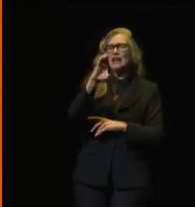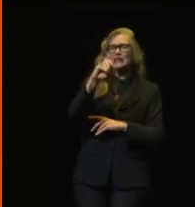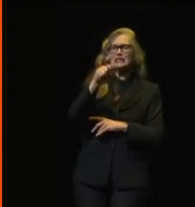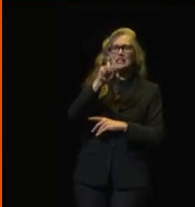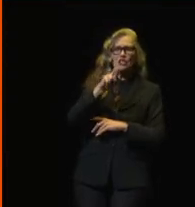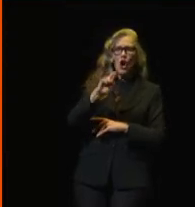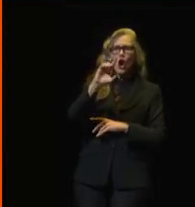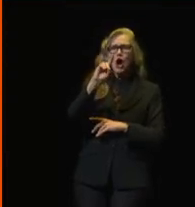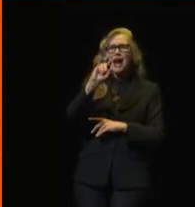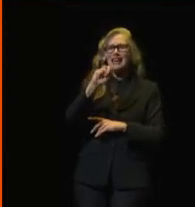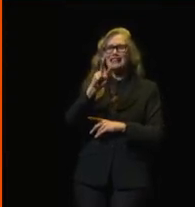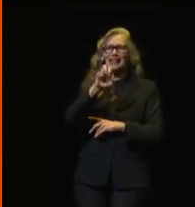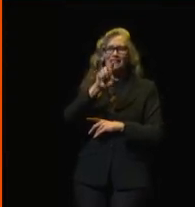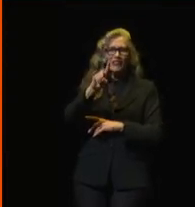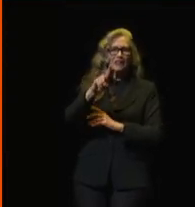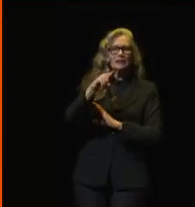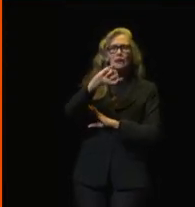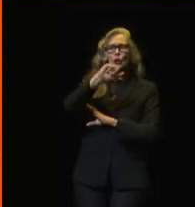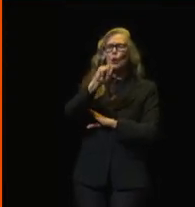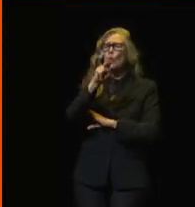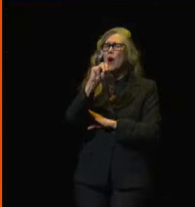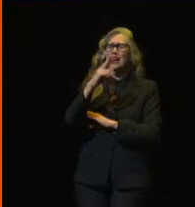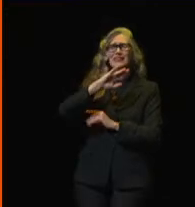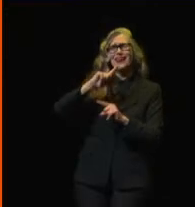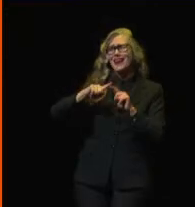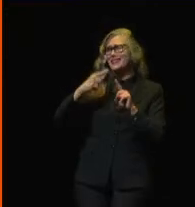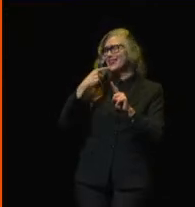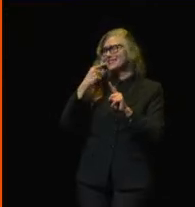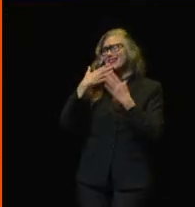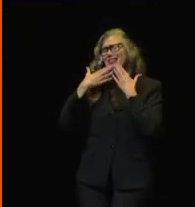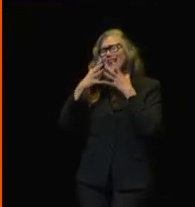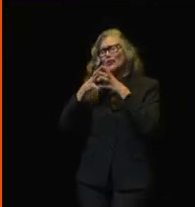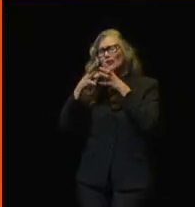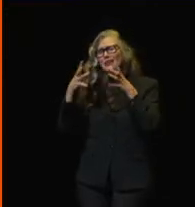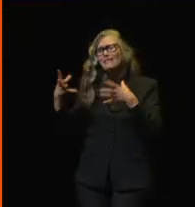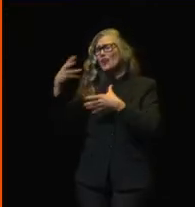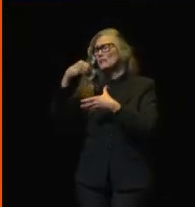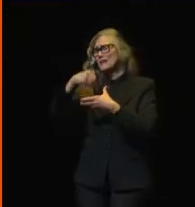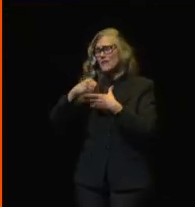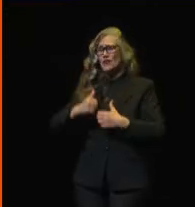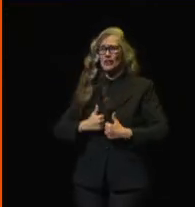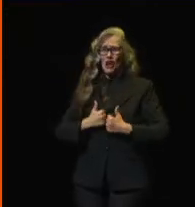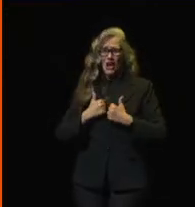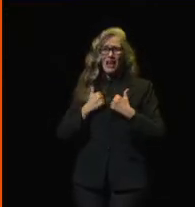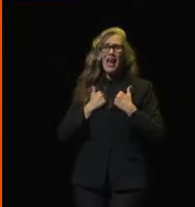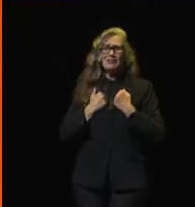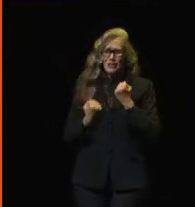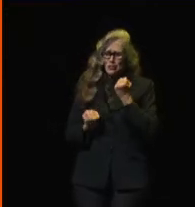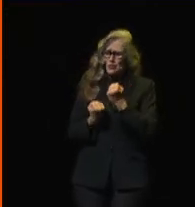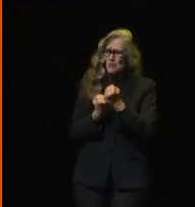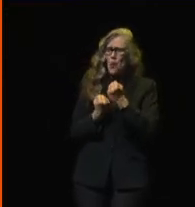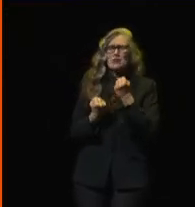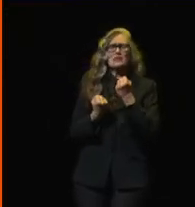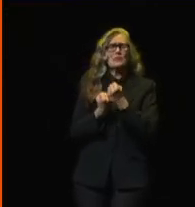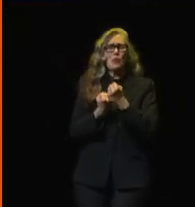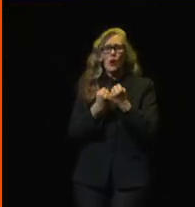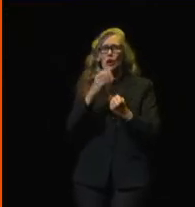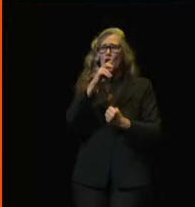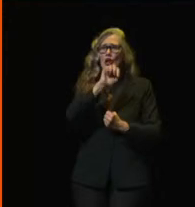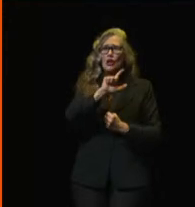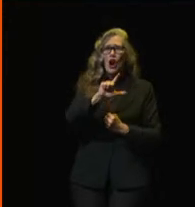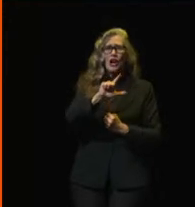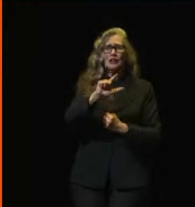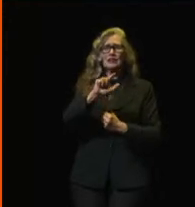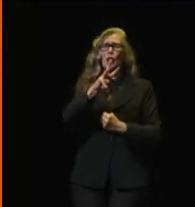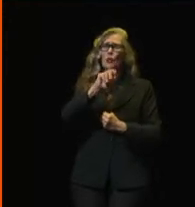Juan, I can never thank you enough for being part of Ady's life, for being aunts and uncles for Carl and Willow, and taking care of me